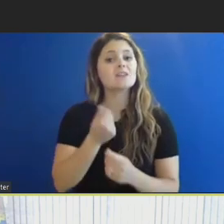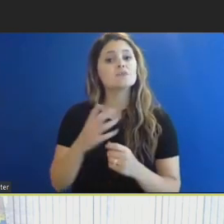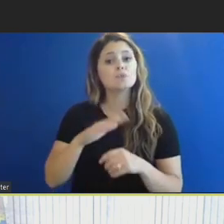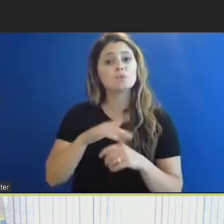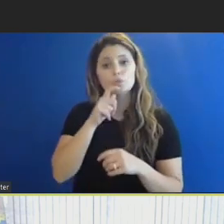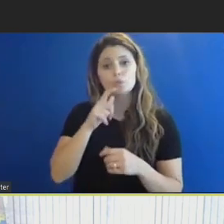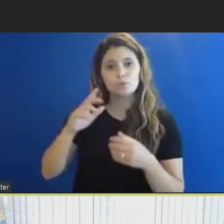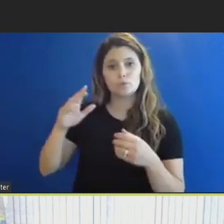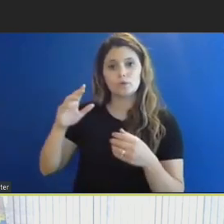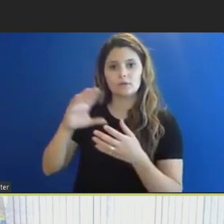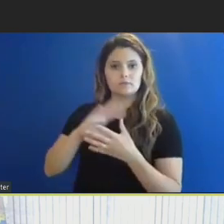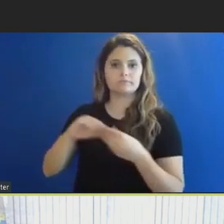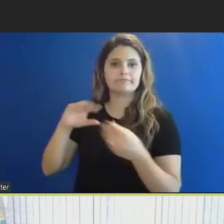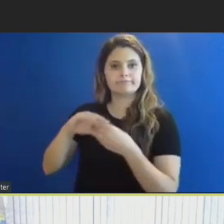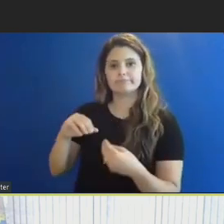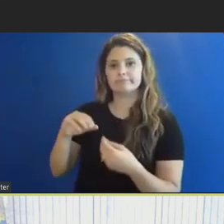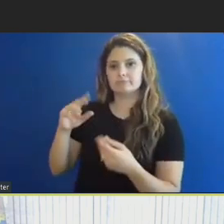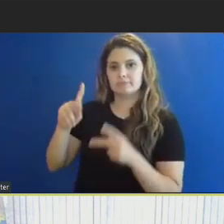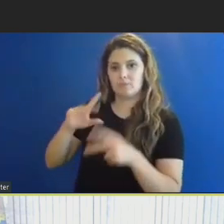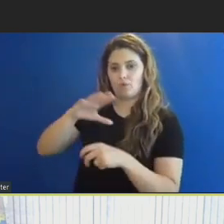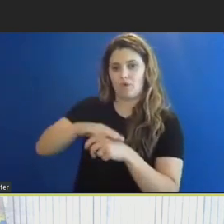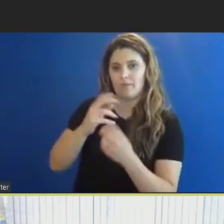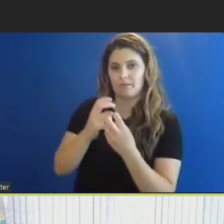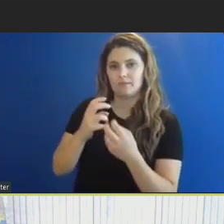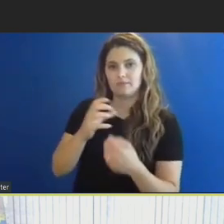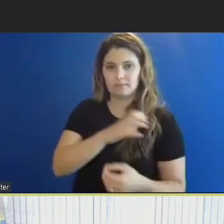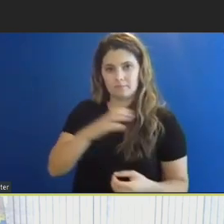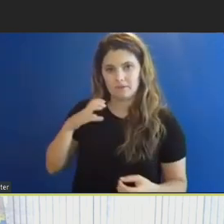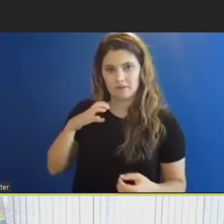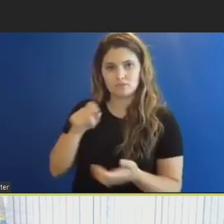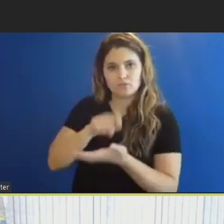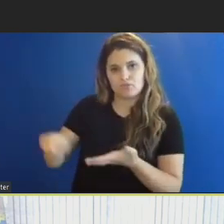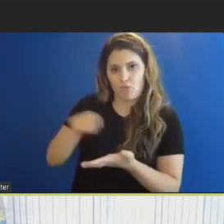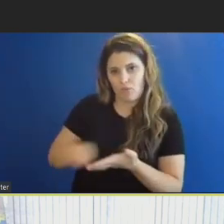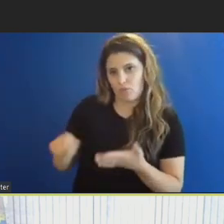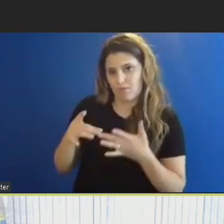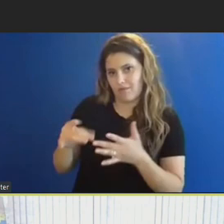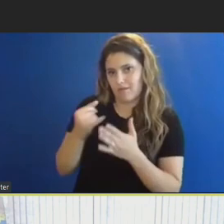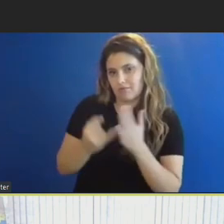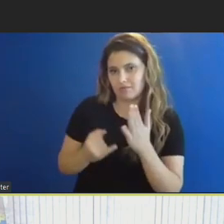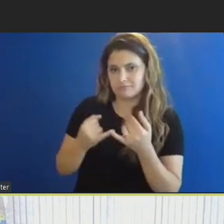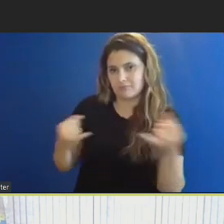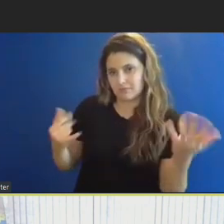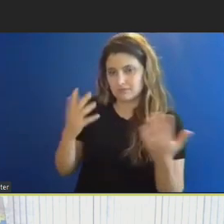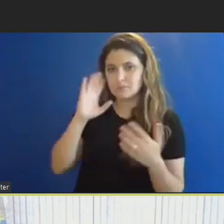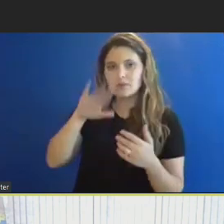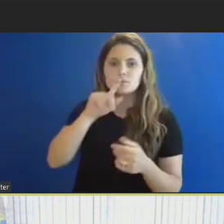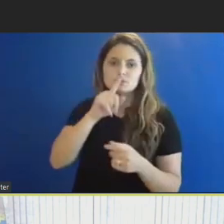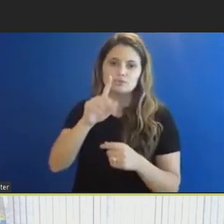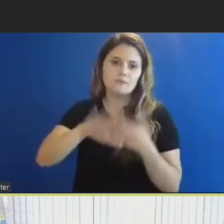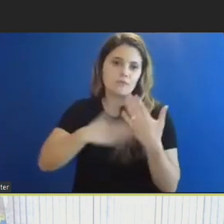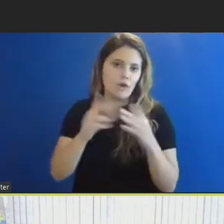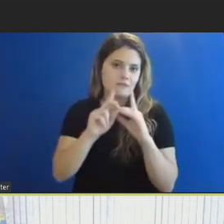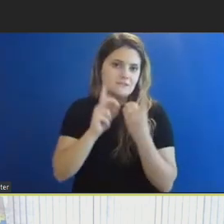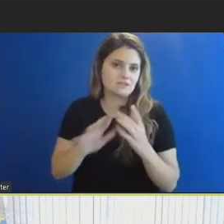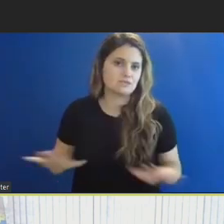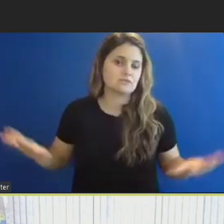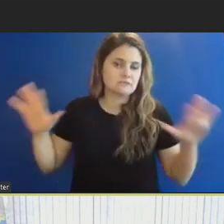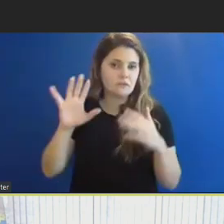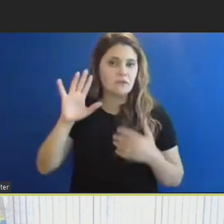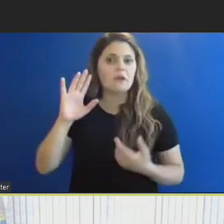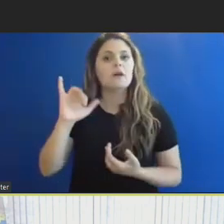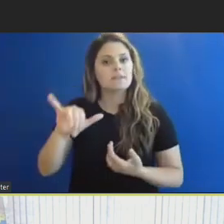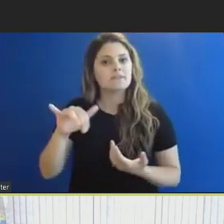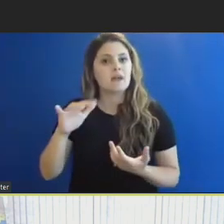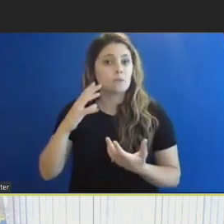on the committee as we created the written guidelines. But I know this is true of all the districts around is that that's